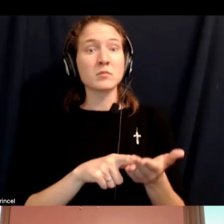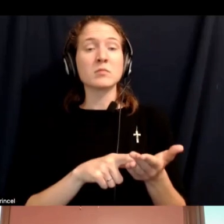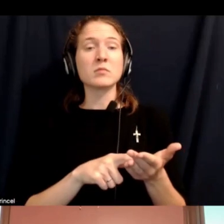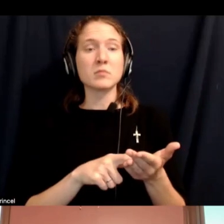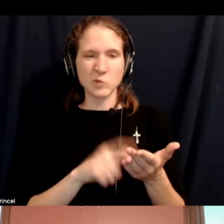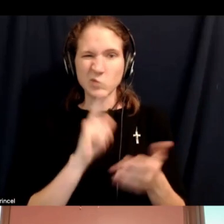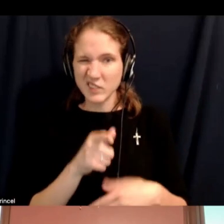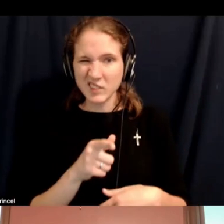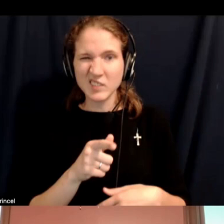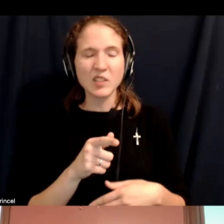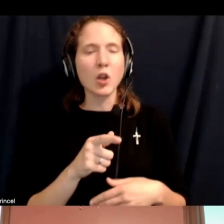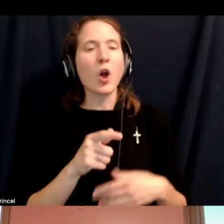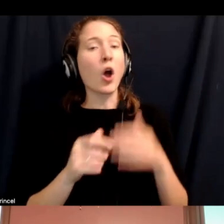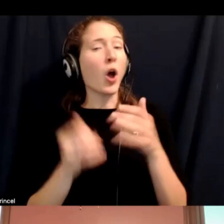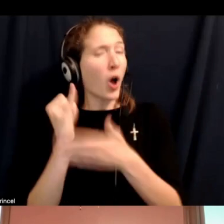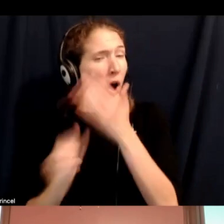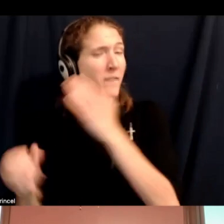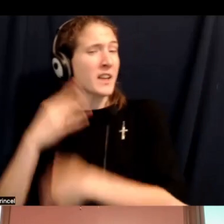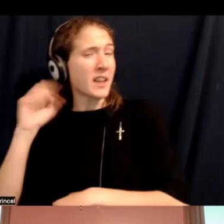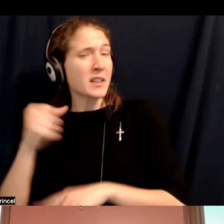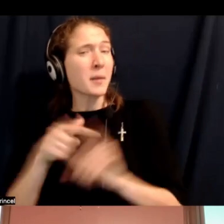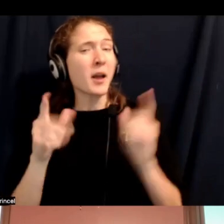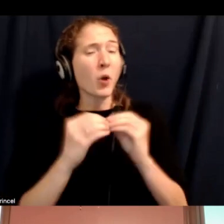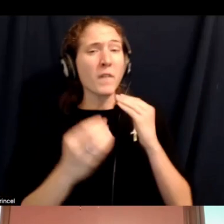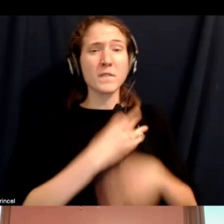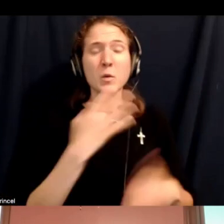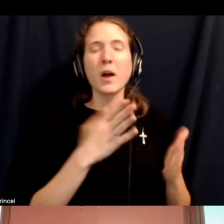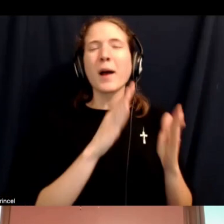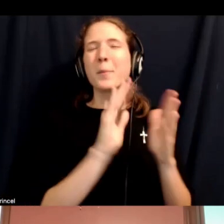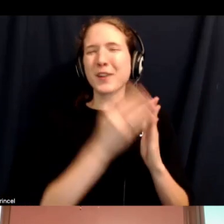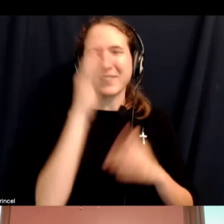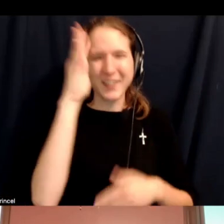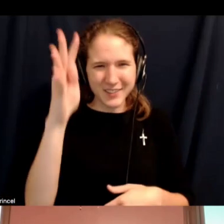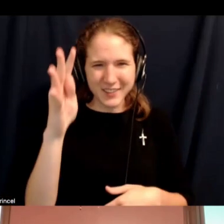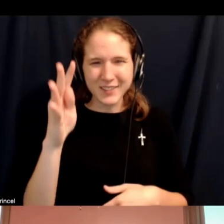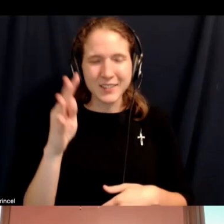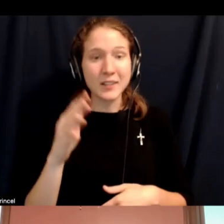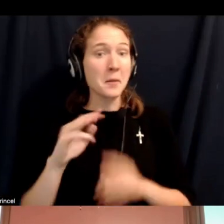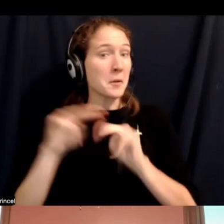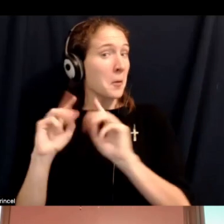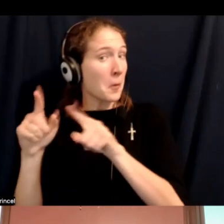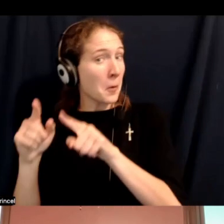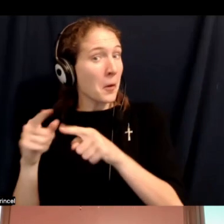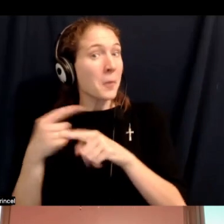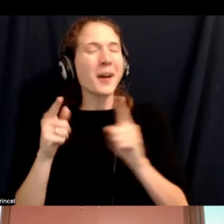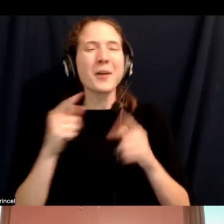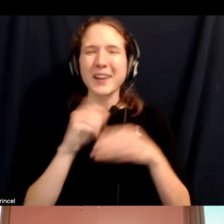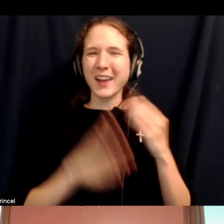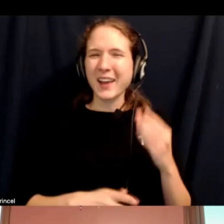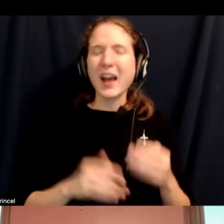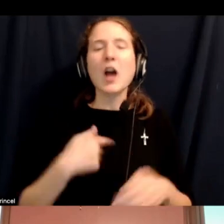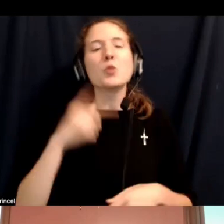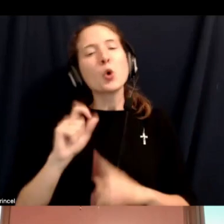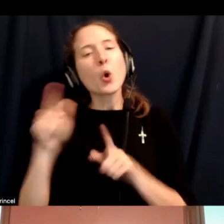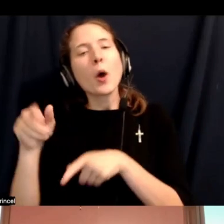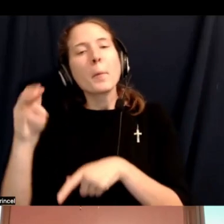work of fiction. I still love going to museums, but I found that on weekends when I was supposed to be going to the Metropolitan Museum or MoMA,